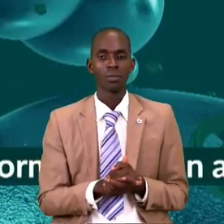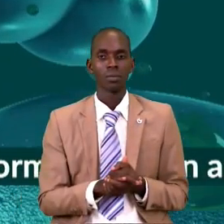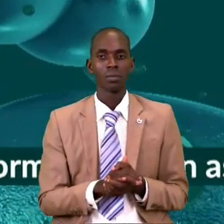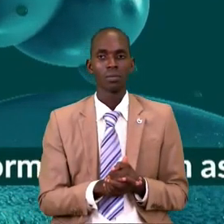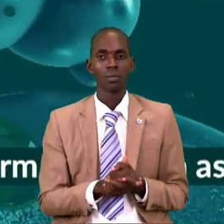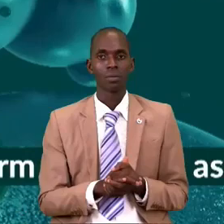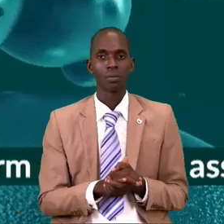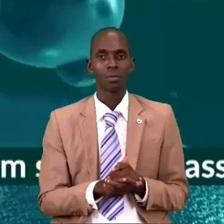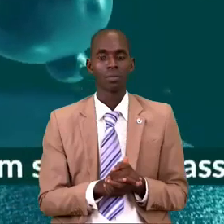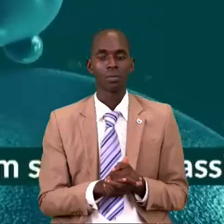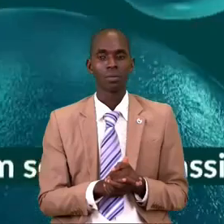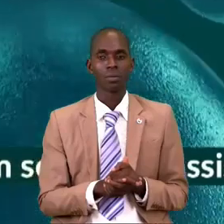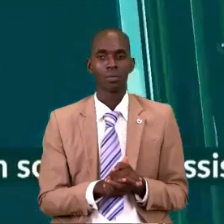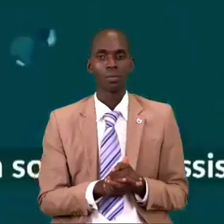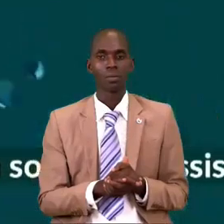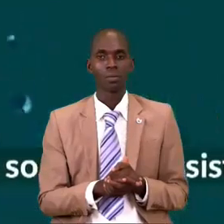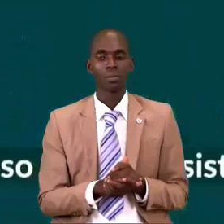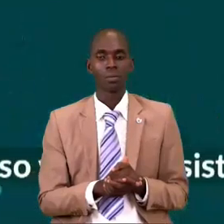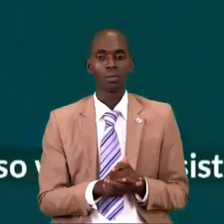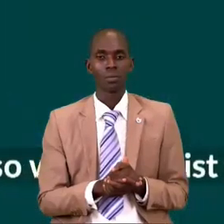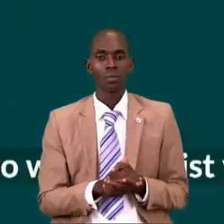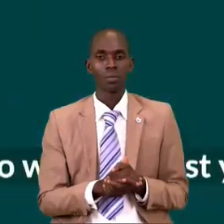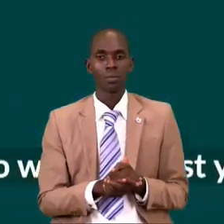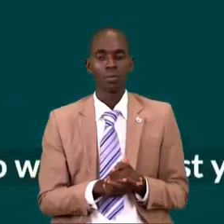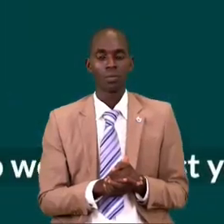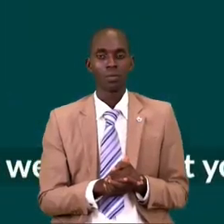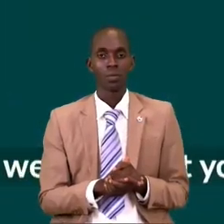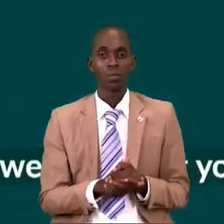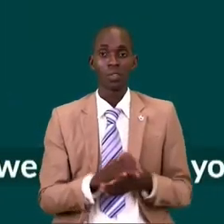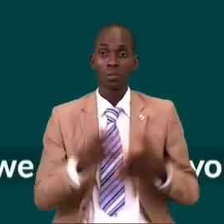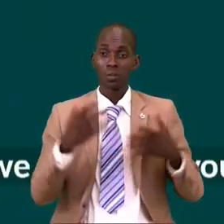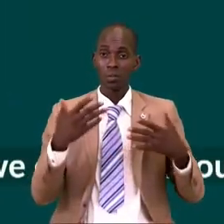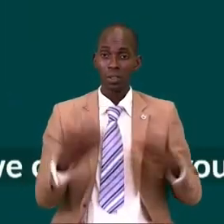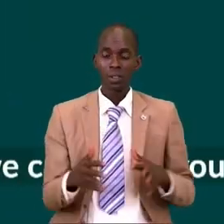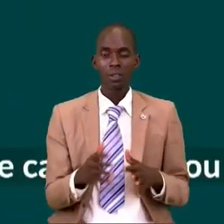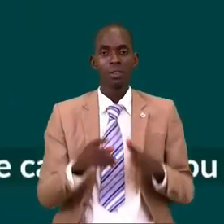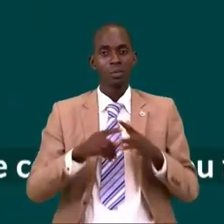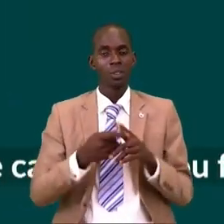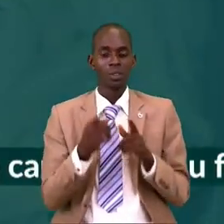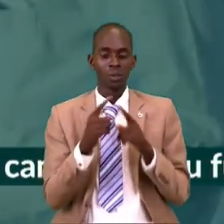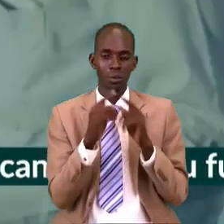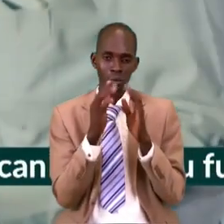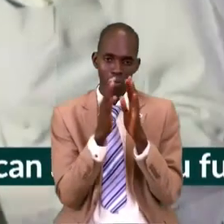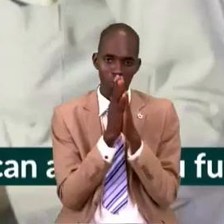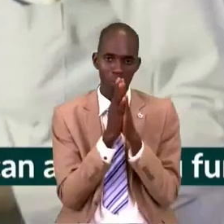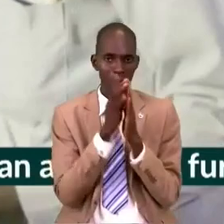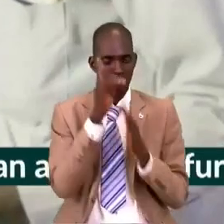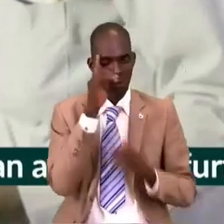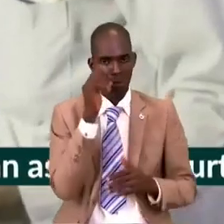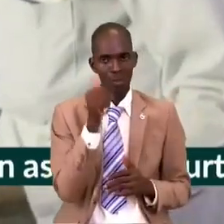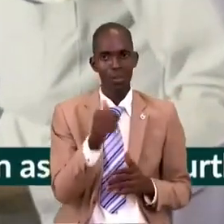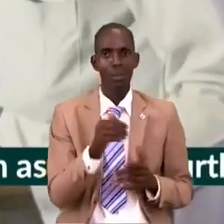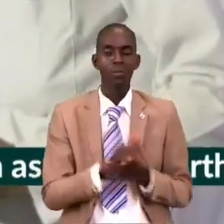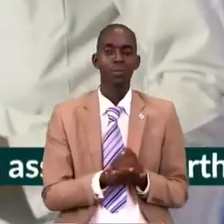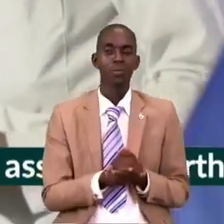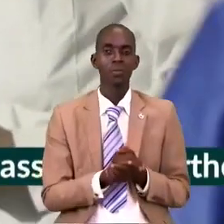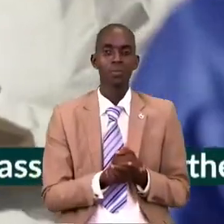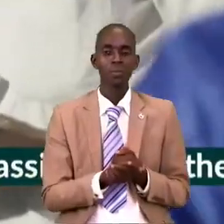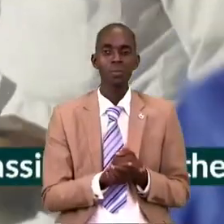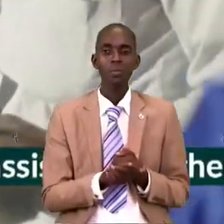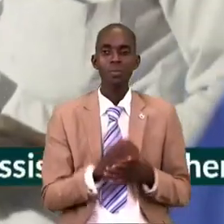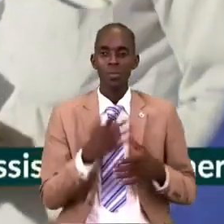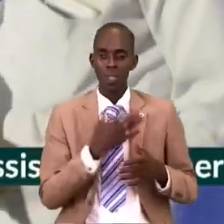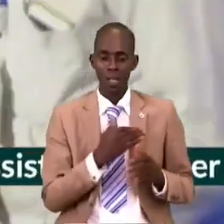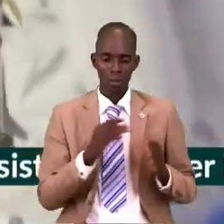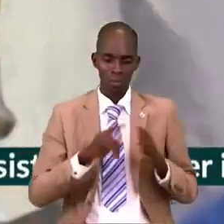Please be preparing. Tonight, we are not coming here tomorrow again. This is the final night. And God will not allow you to